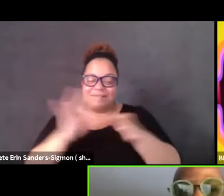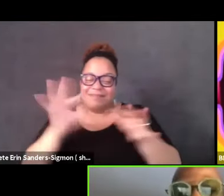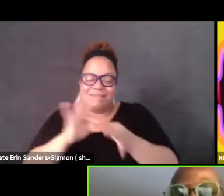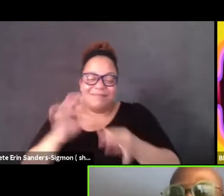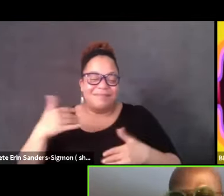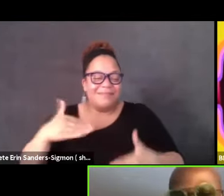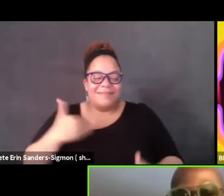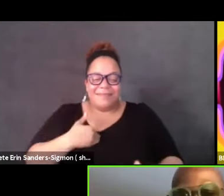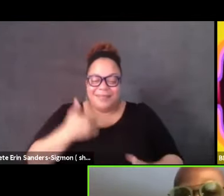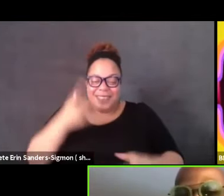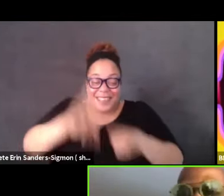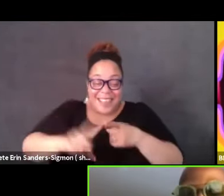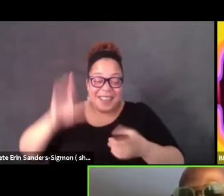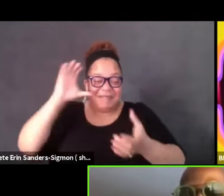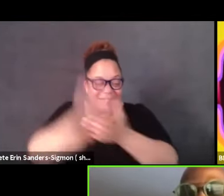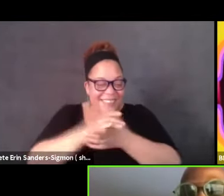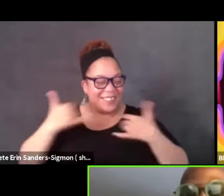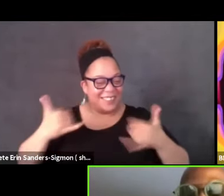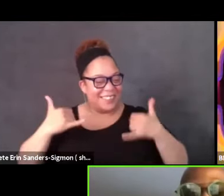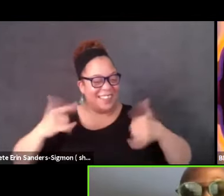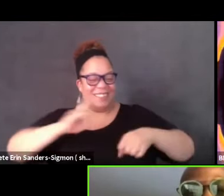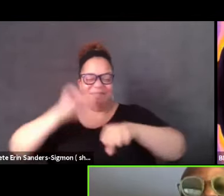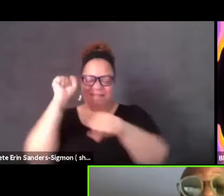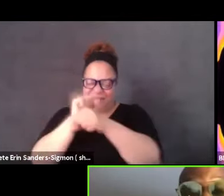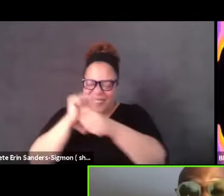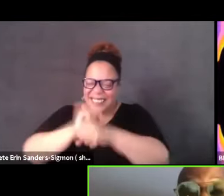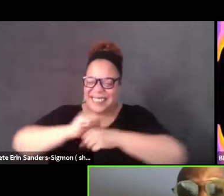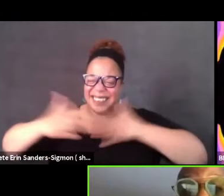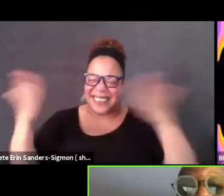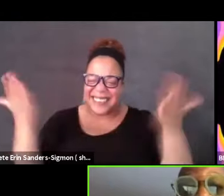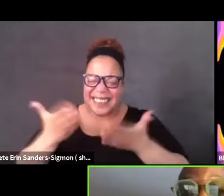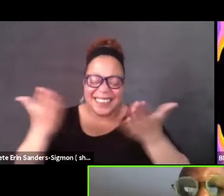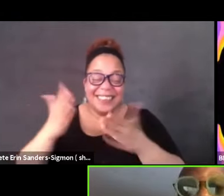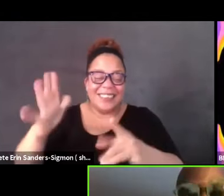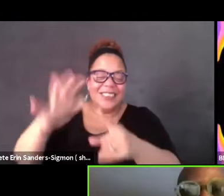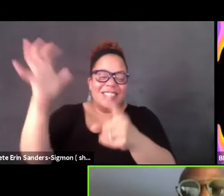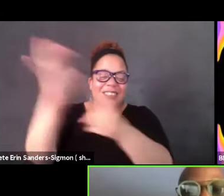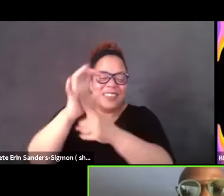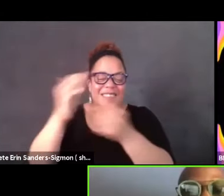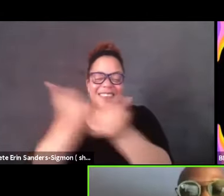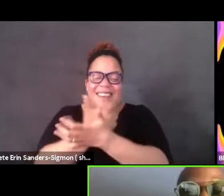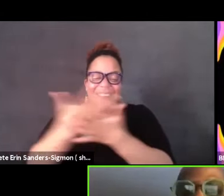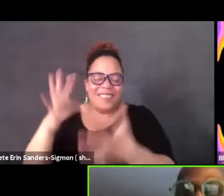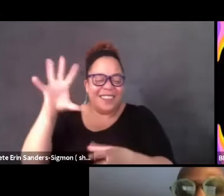are through it all, it's extraordinary.